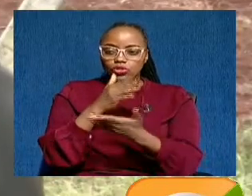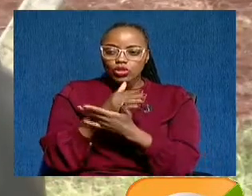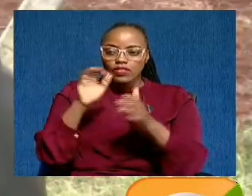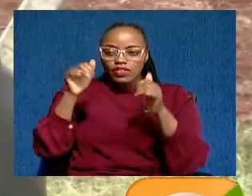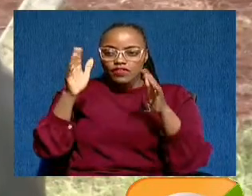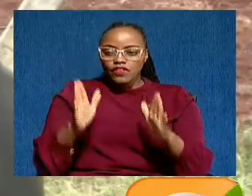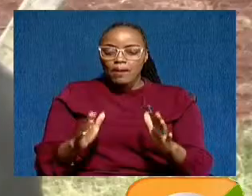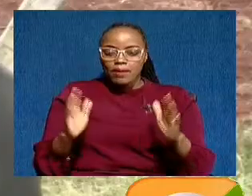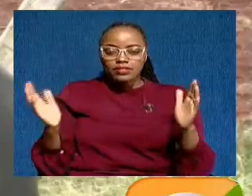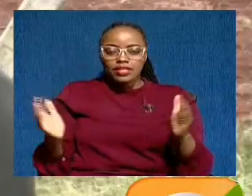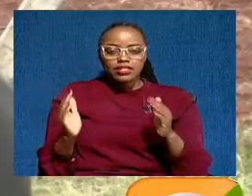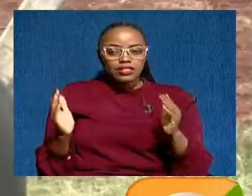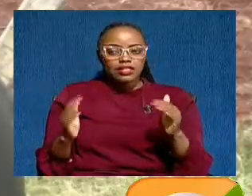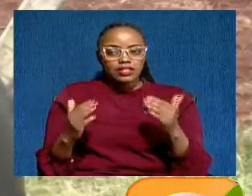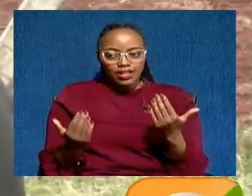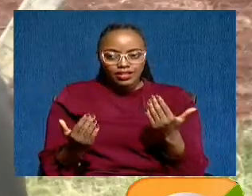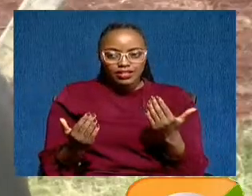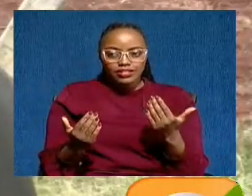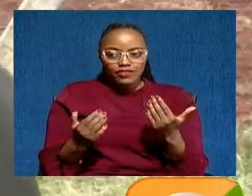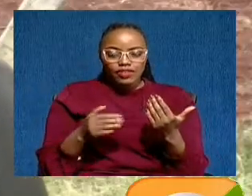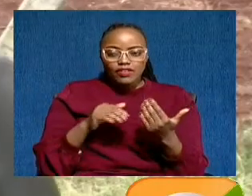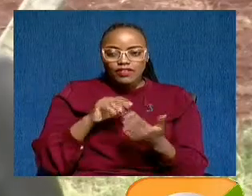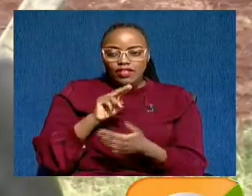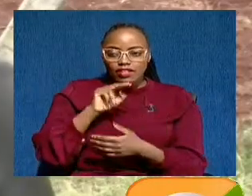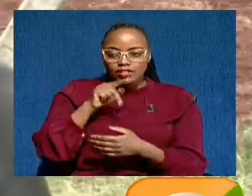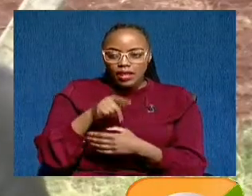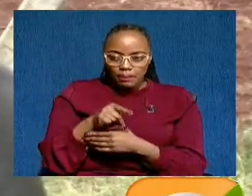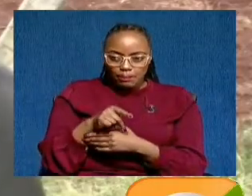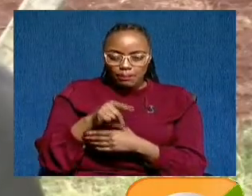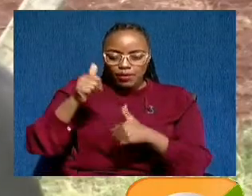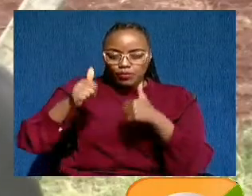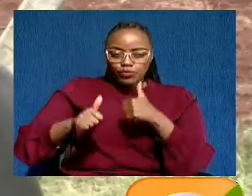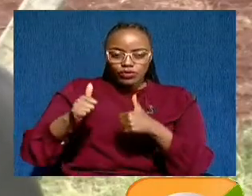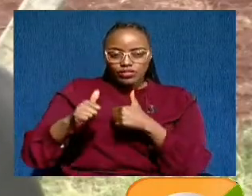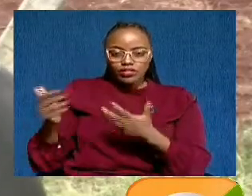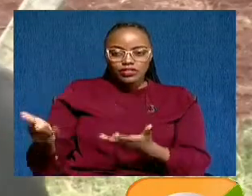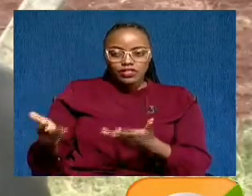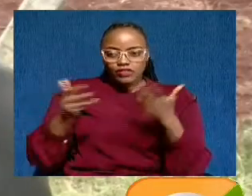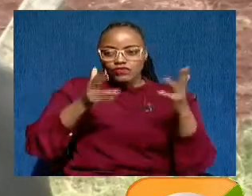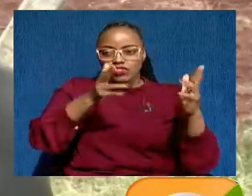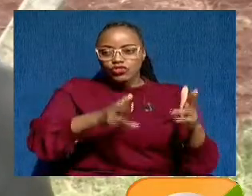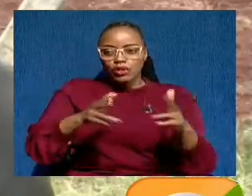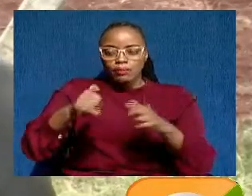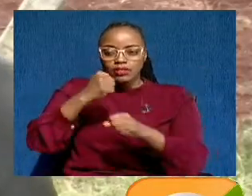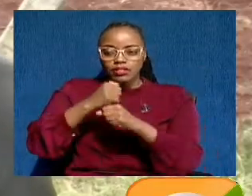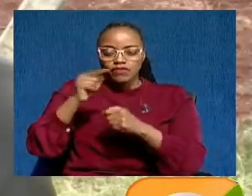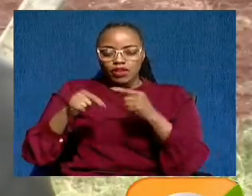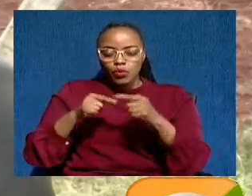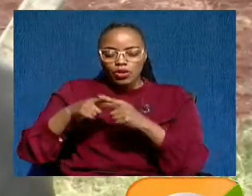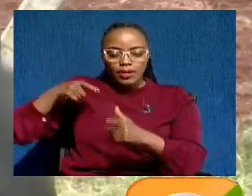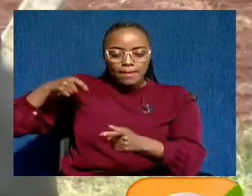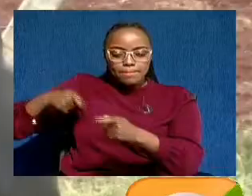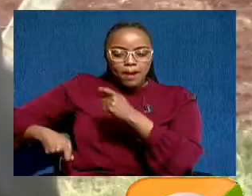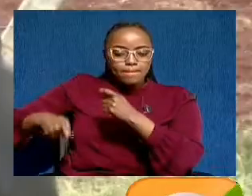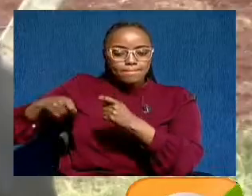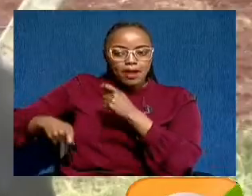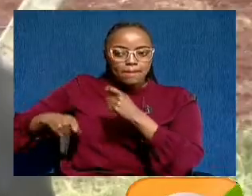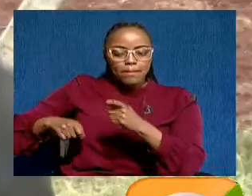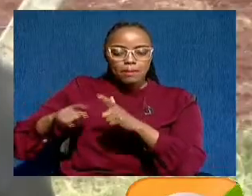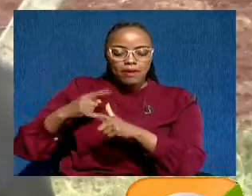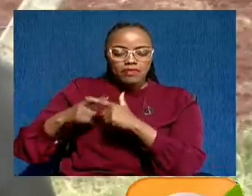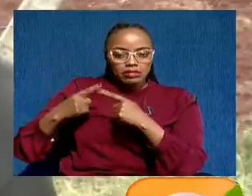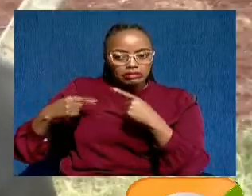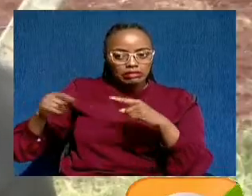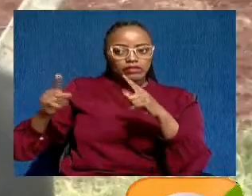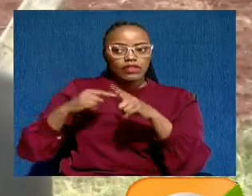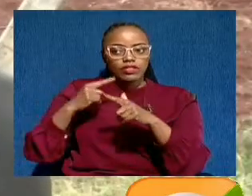farmer well-being, you know, the knapsack carrying that is usually done when spraying is back-breaking,